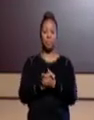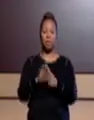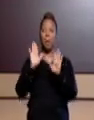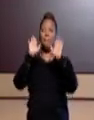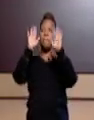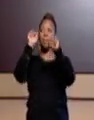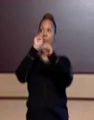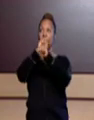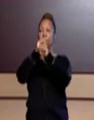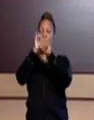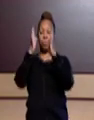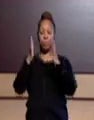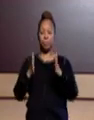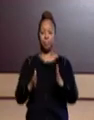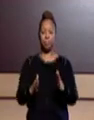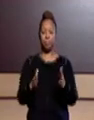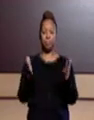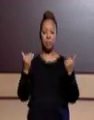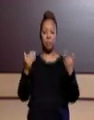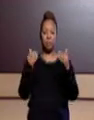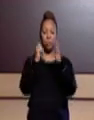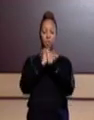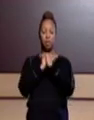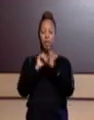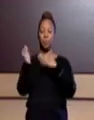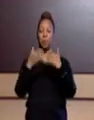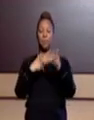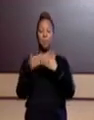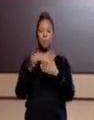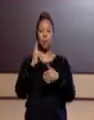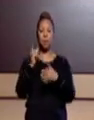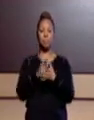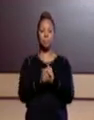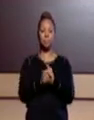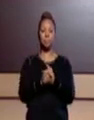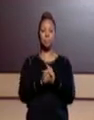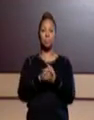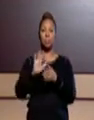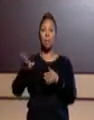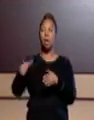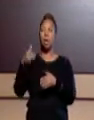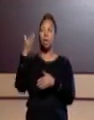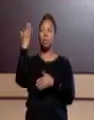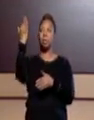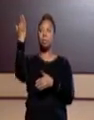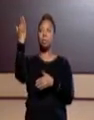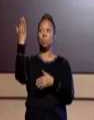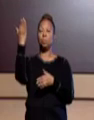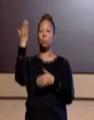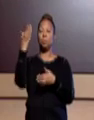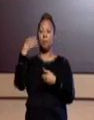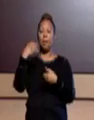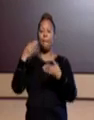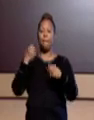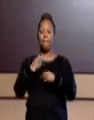Miracle work. Come on, worship him wherever you are. Worship him wherever you are. You made a way. You